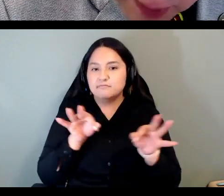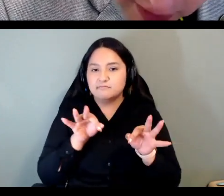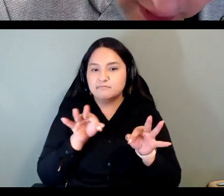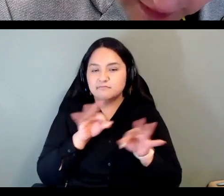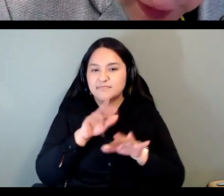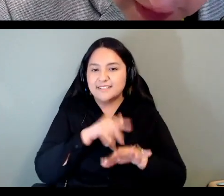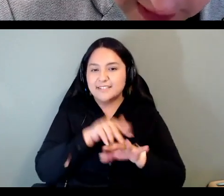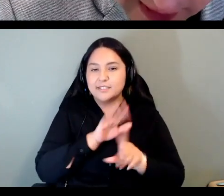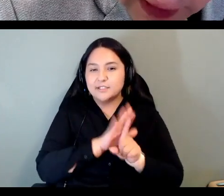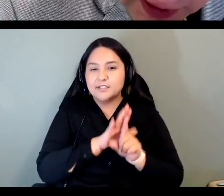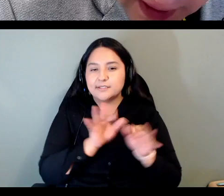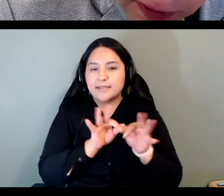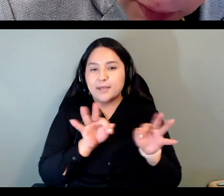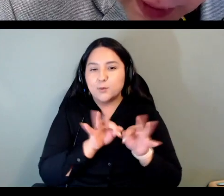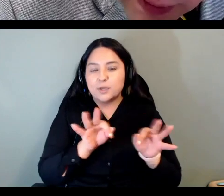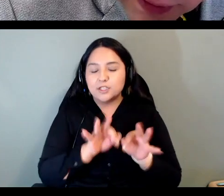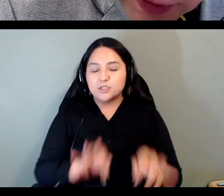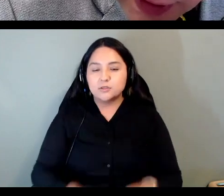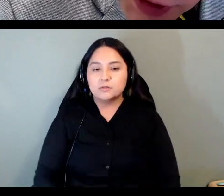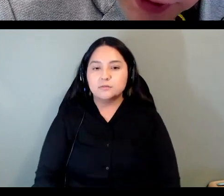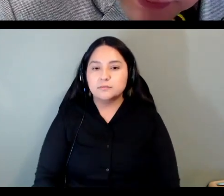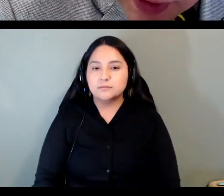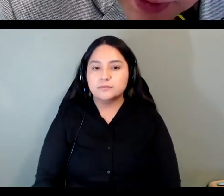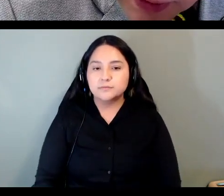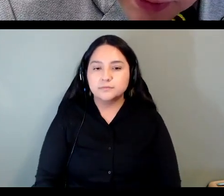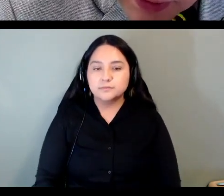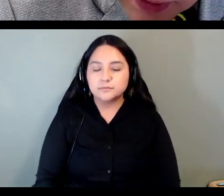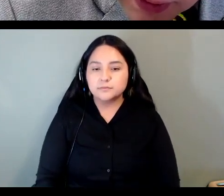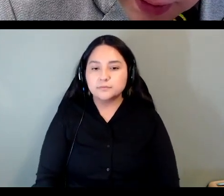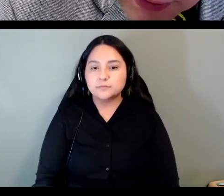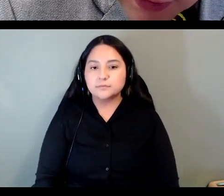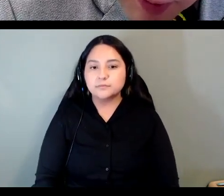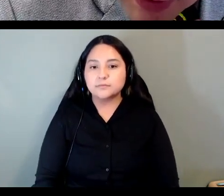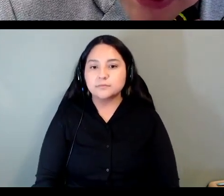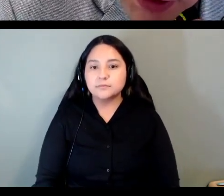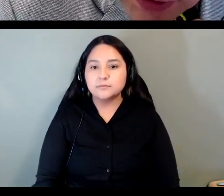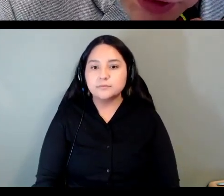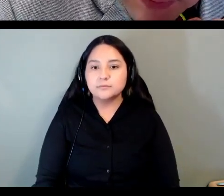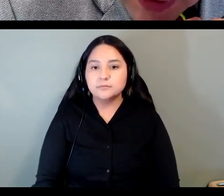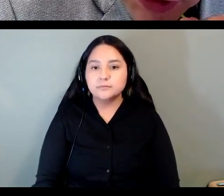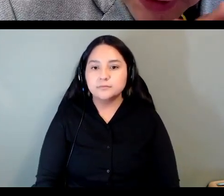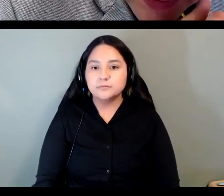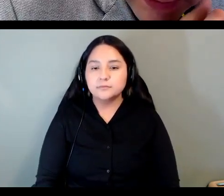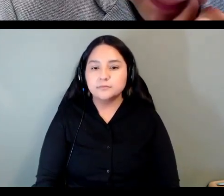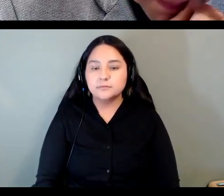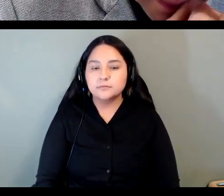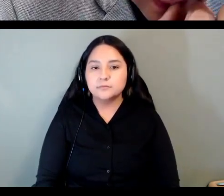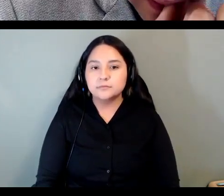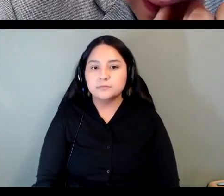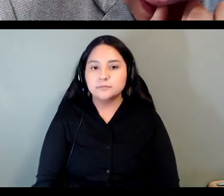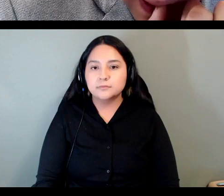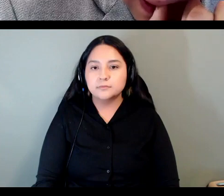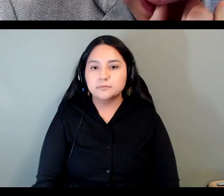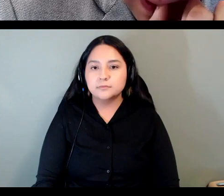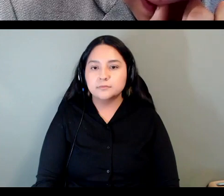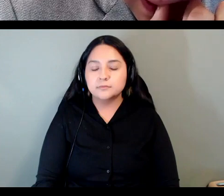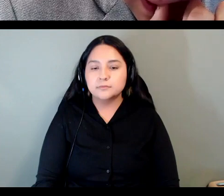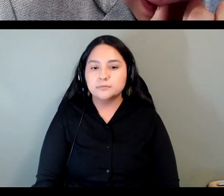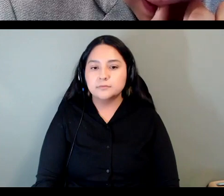Makanita Kanya Pokota Vamatilasha Nanupano, Taeshugma. Atakia Bashaka, Shima Ashke.